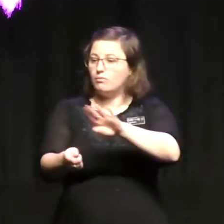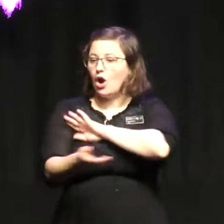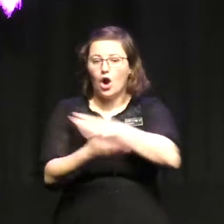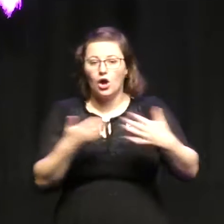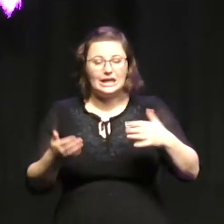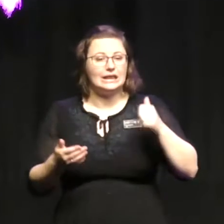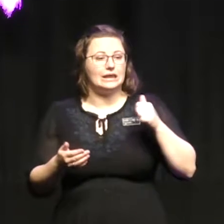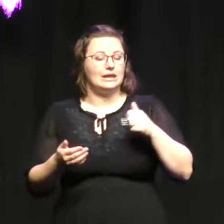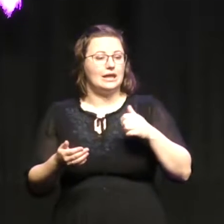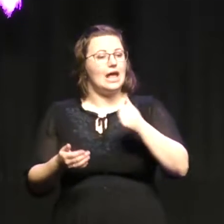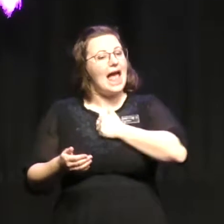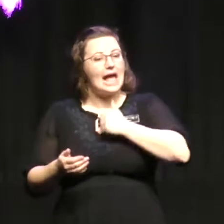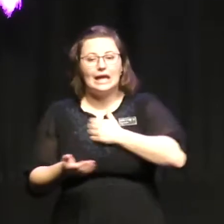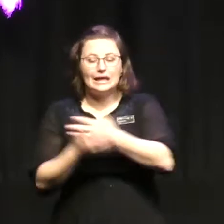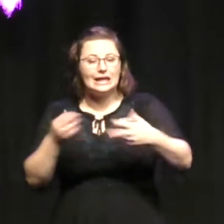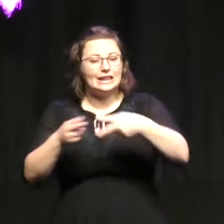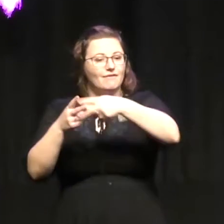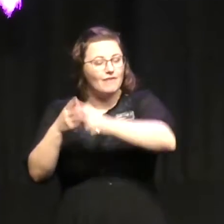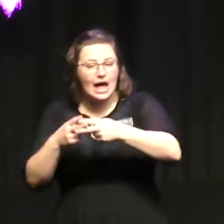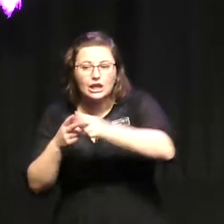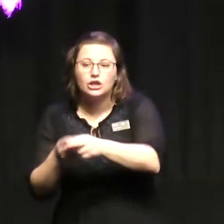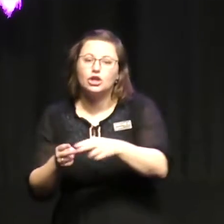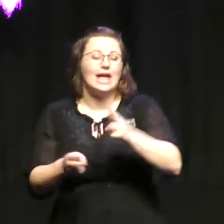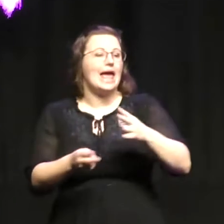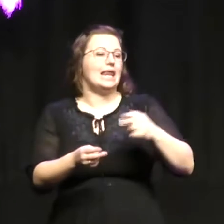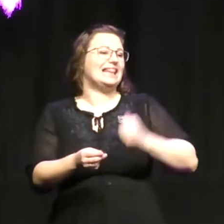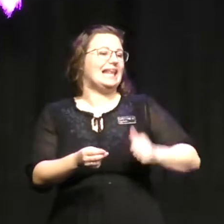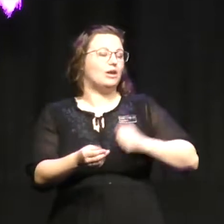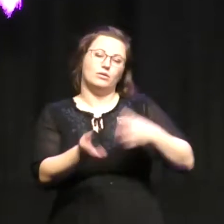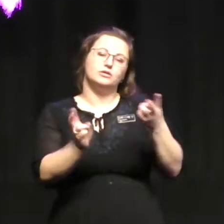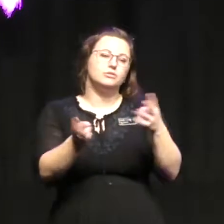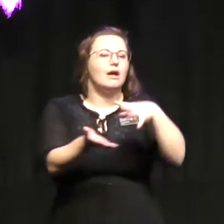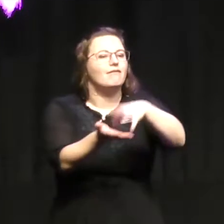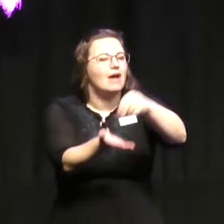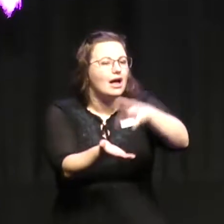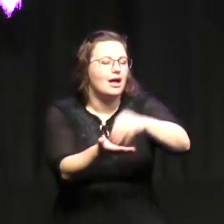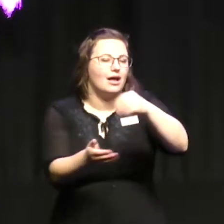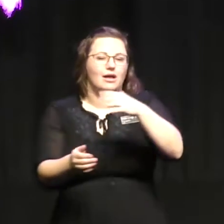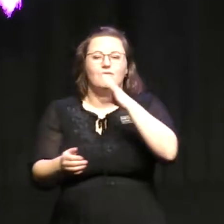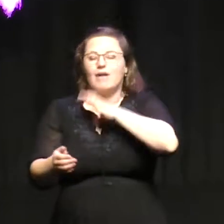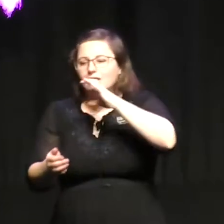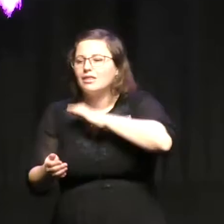productive tools or assets such as land, house, or water.